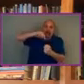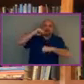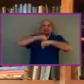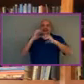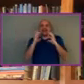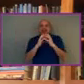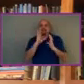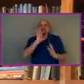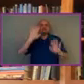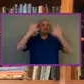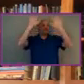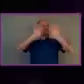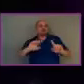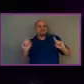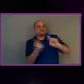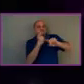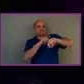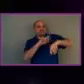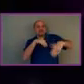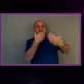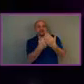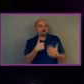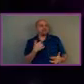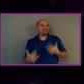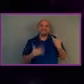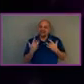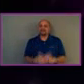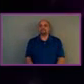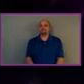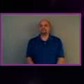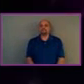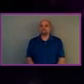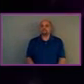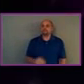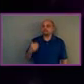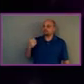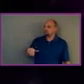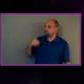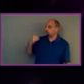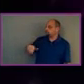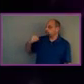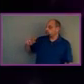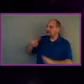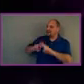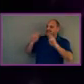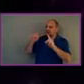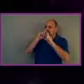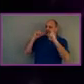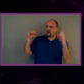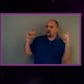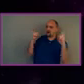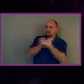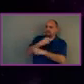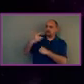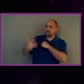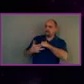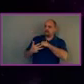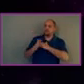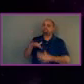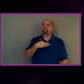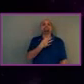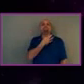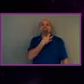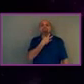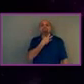first reconnaissance. Wow, and this just sounds like a really complex piece of technology. And I'm wondering